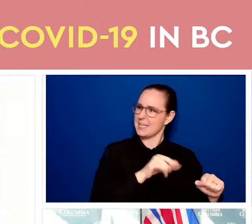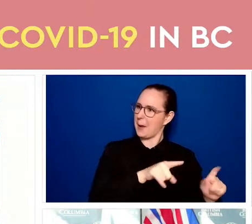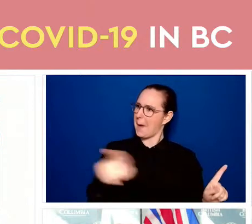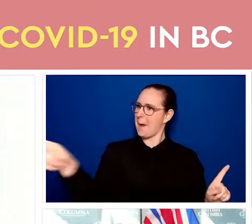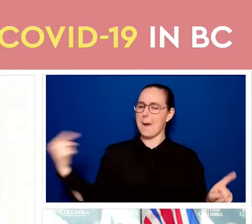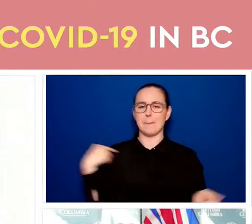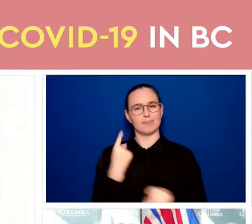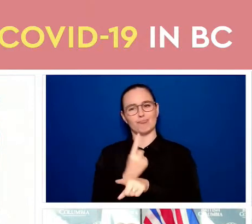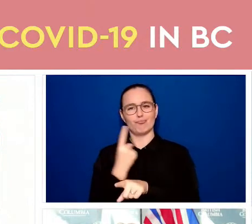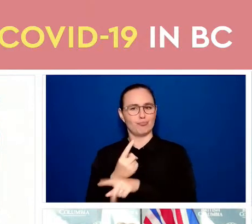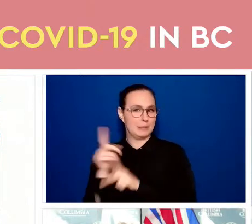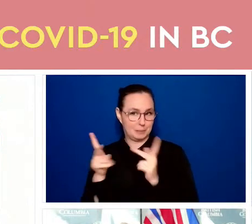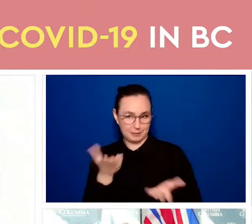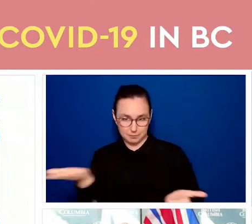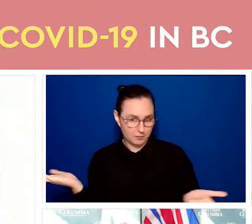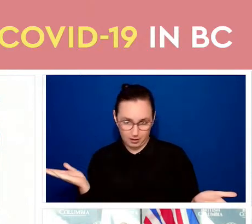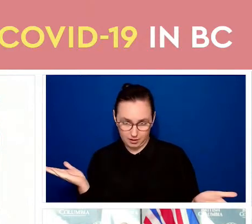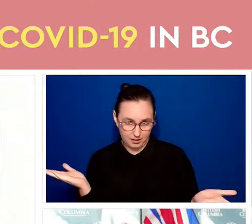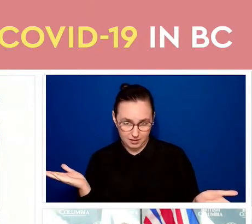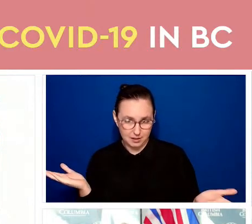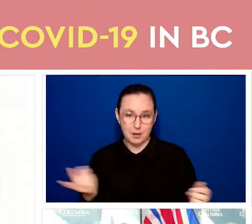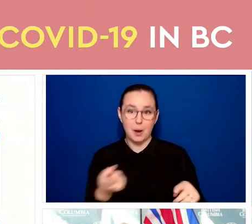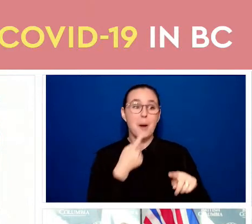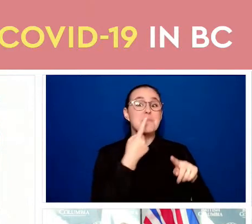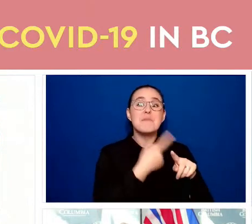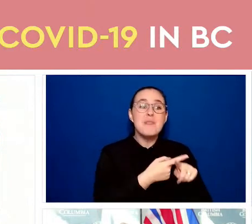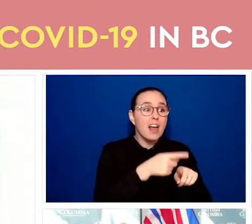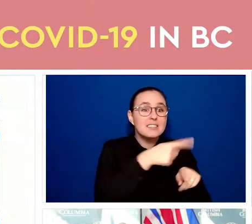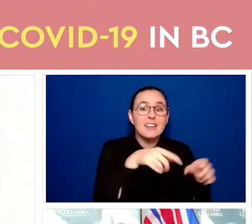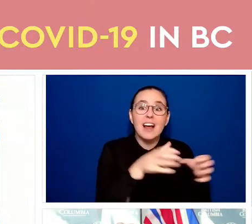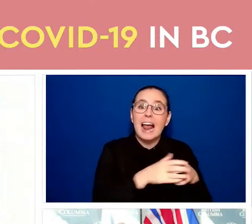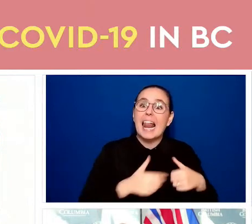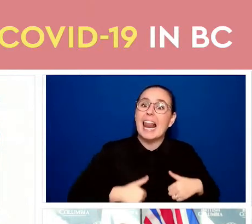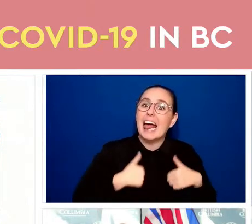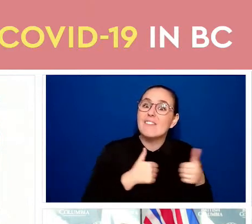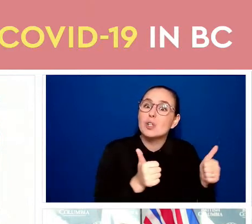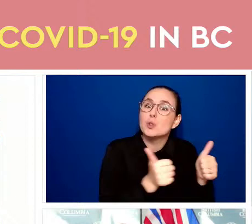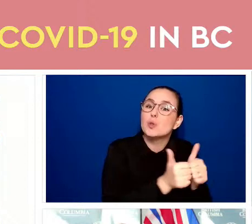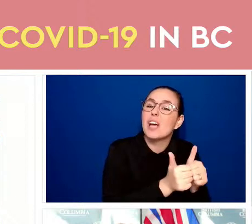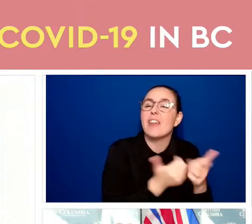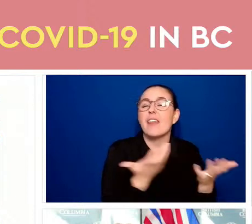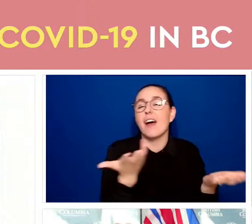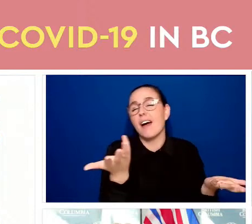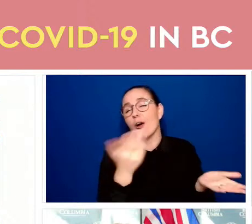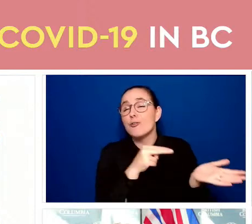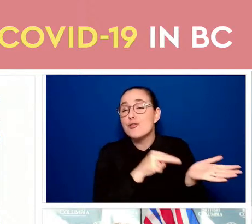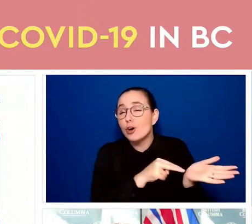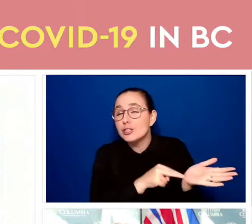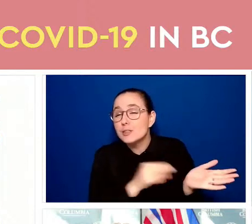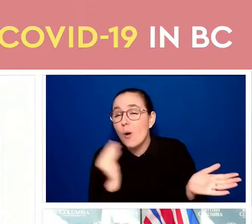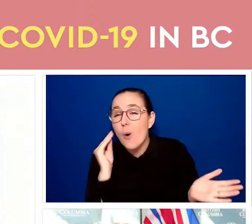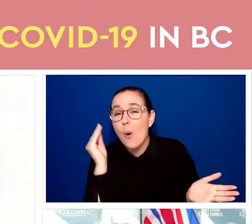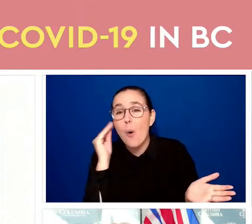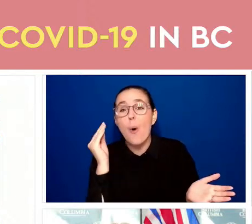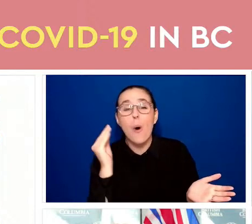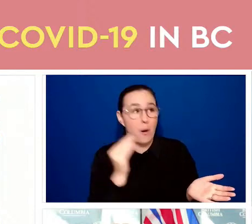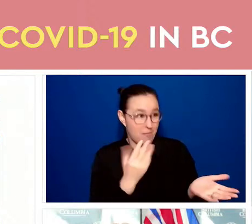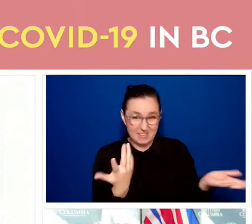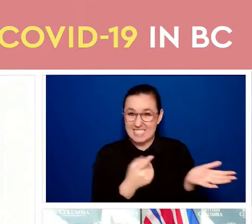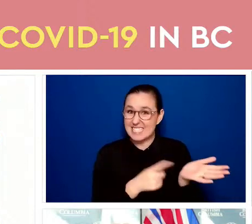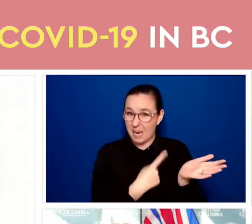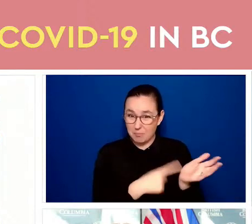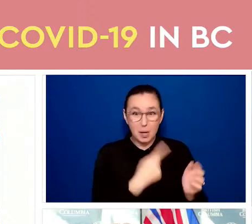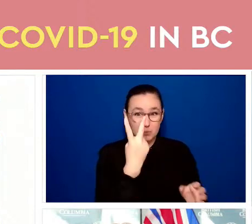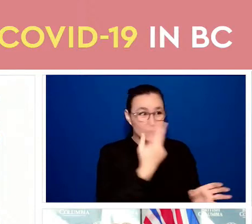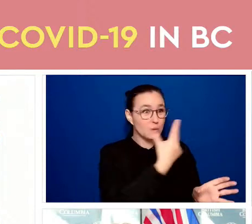congregate settings, even when we have most of the residents fully immunized, if this virus is introduced into those settings, there